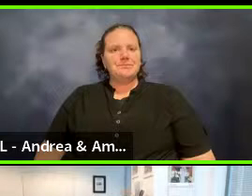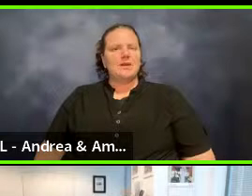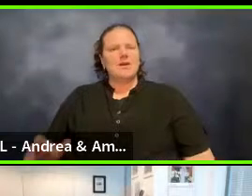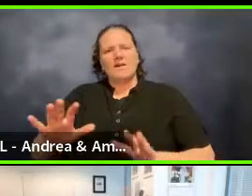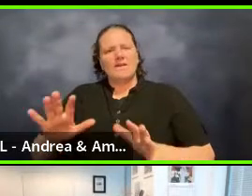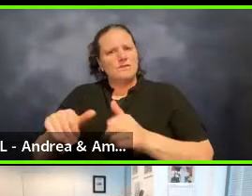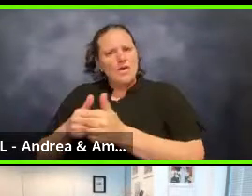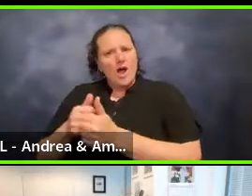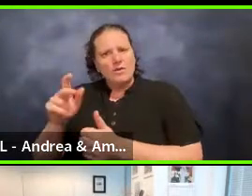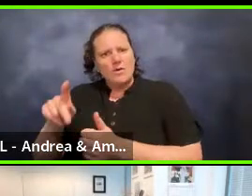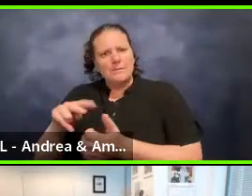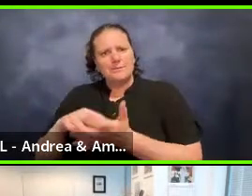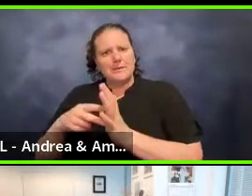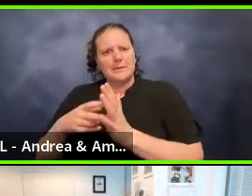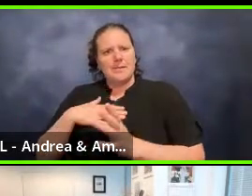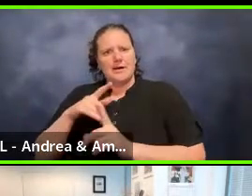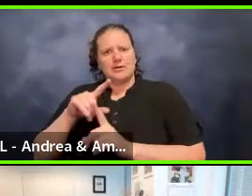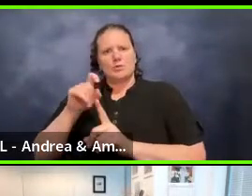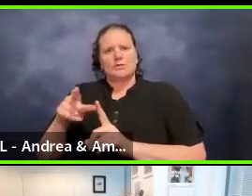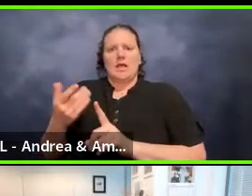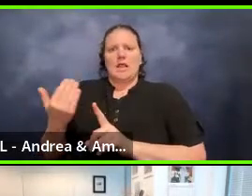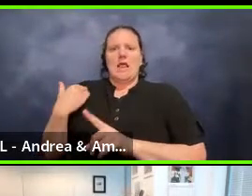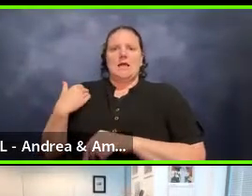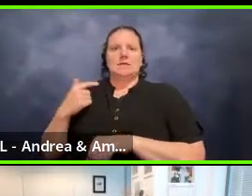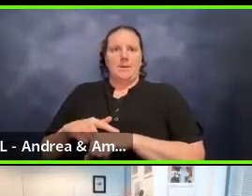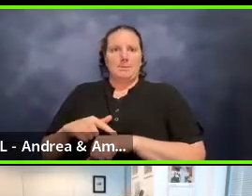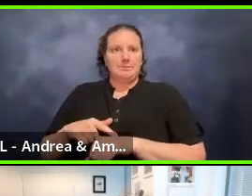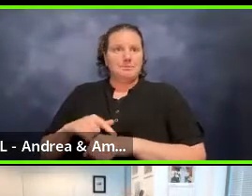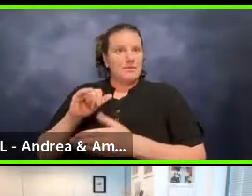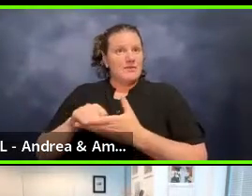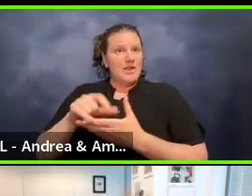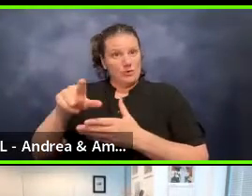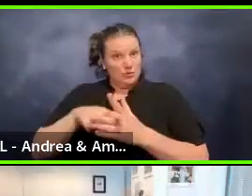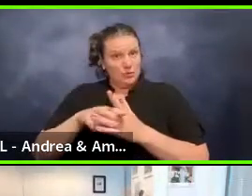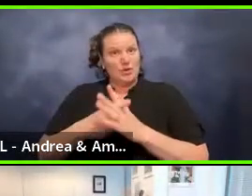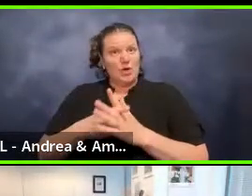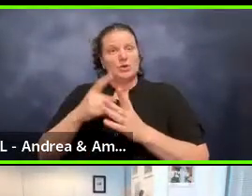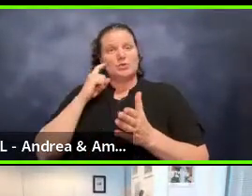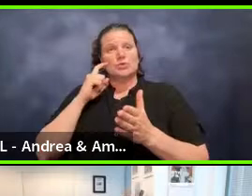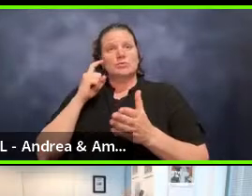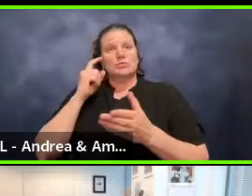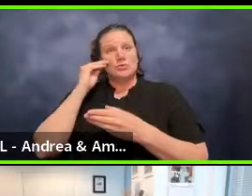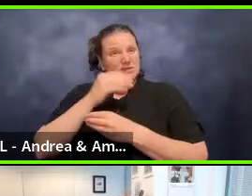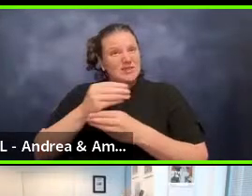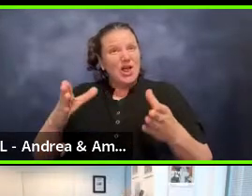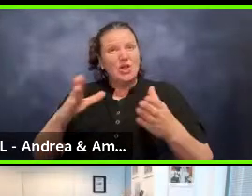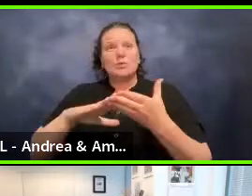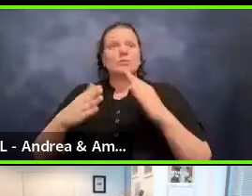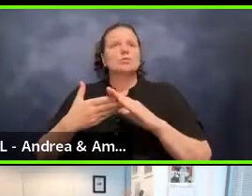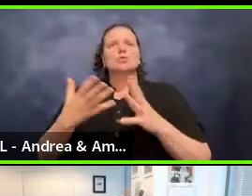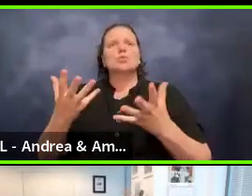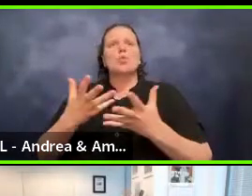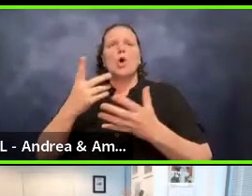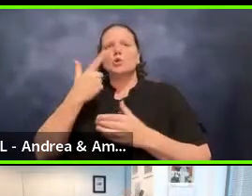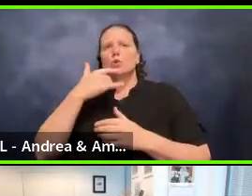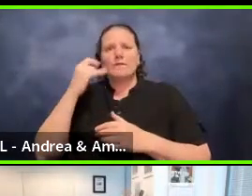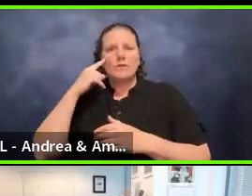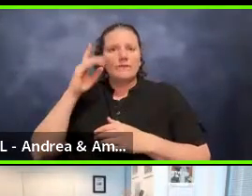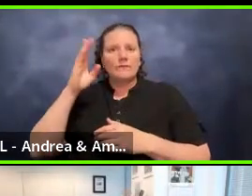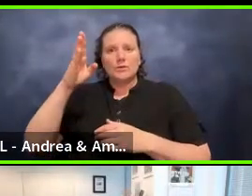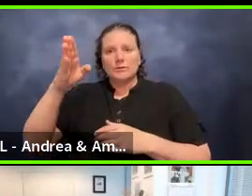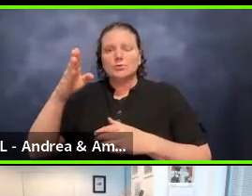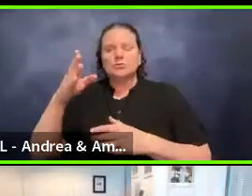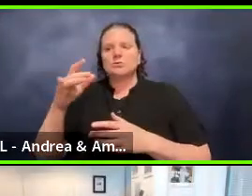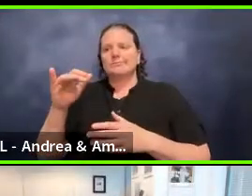up, so do you think from my question last time that you'll be starting to tell the communities what to look for in the future as far